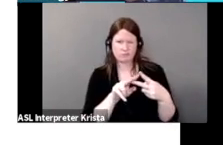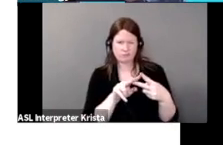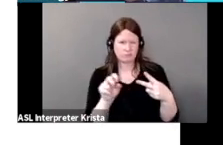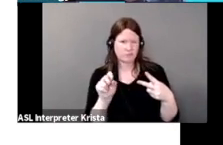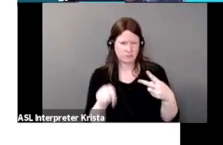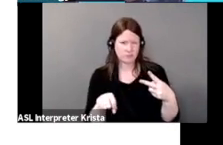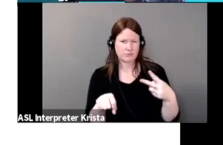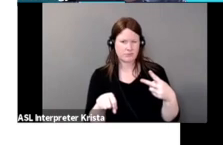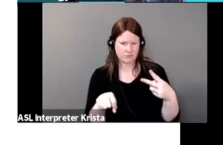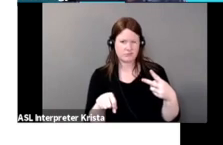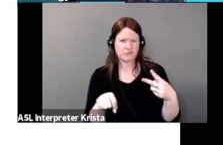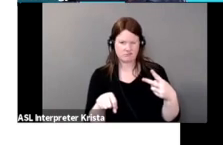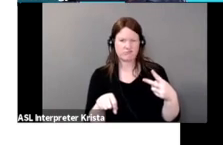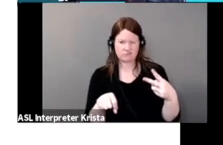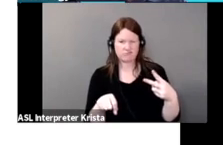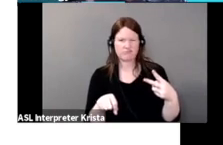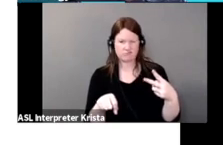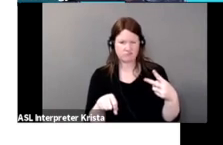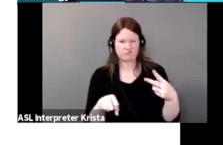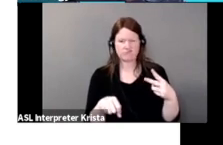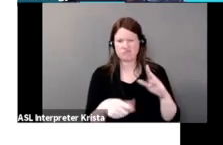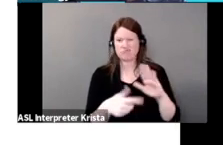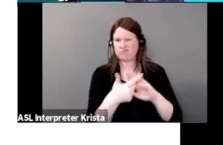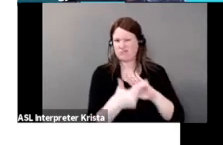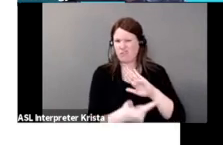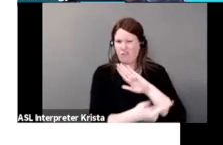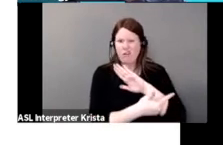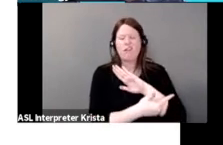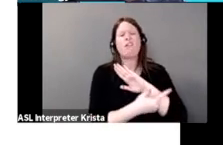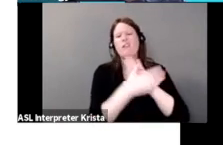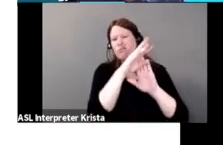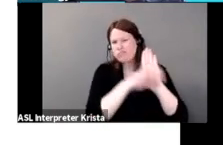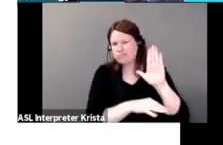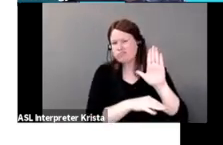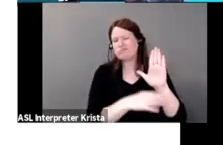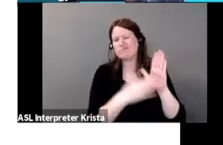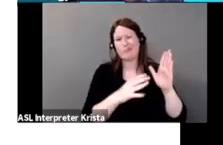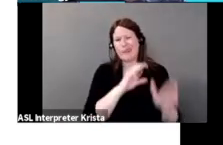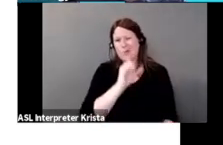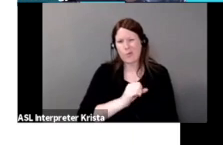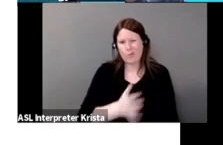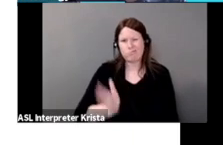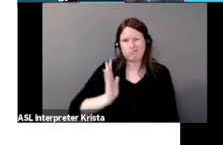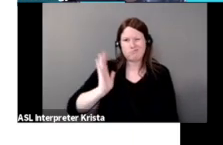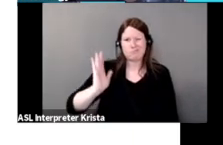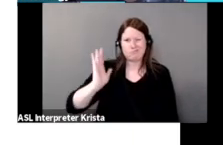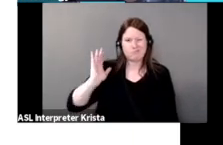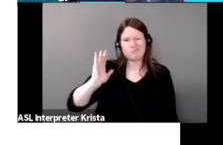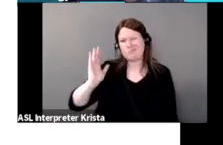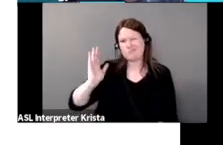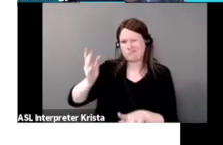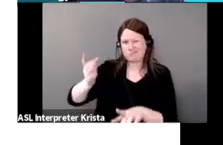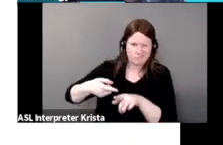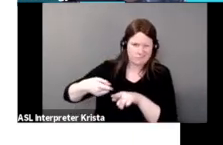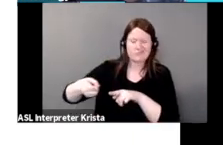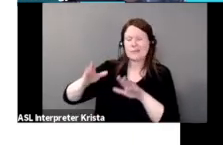terms of how you can litigate. It's maybe getting into an arcane area, and I'll press on here. If anyone's